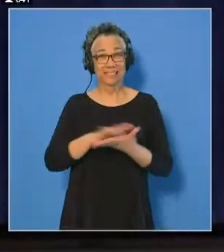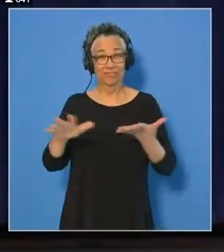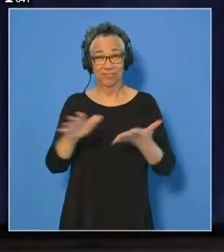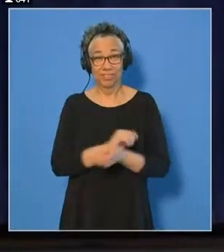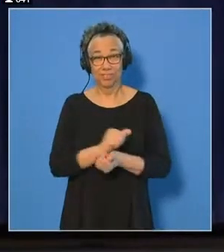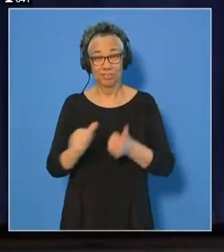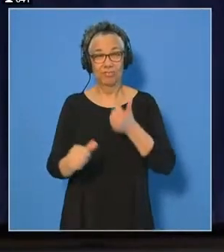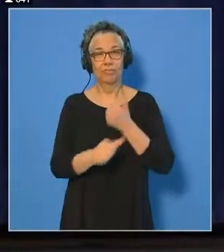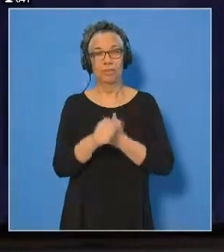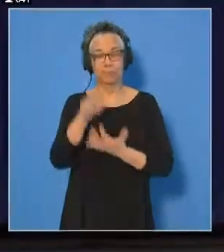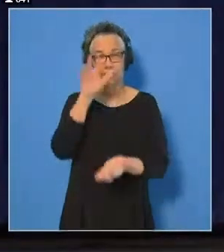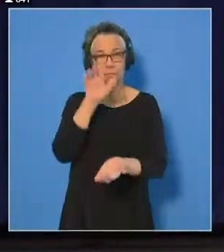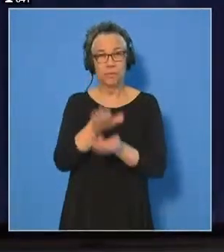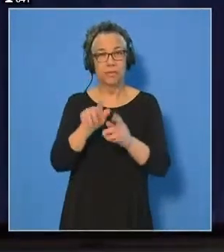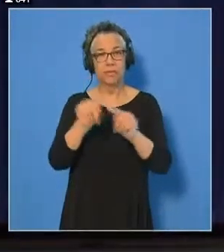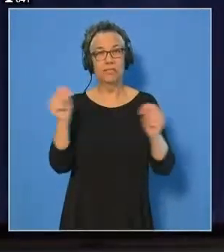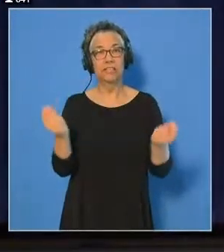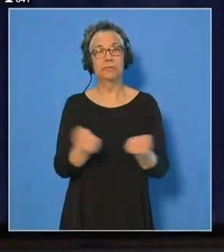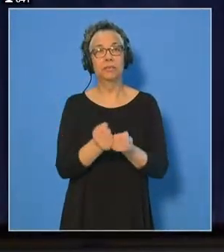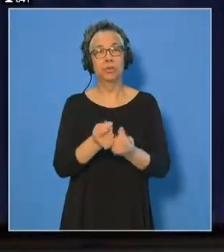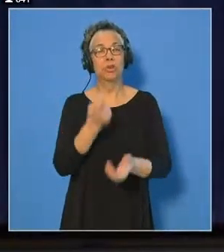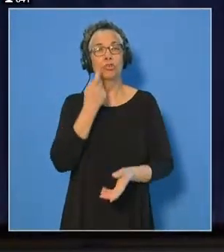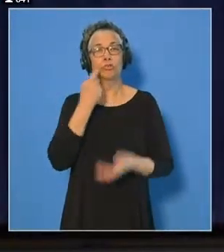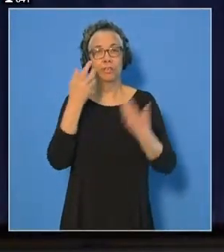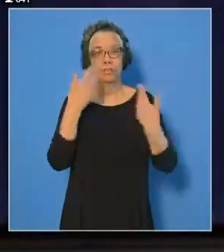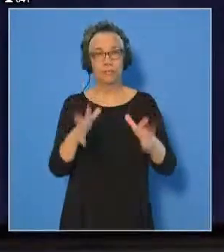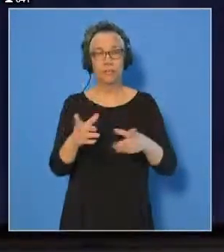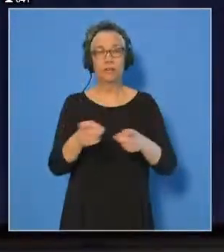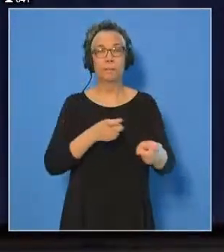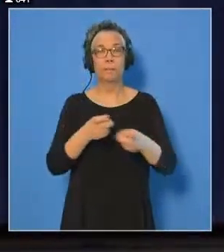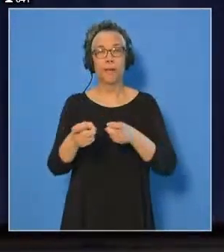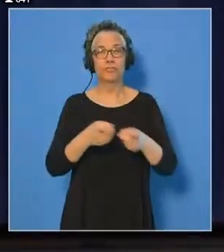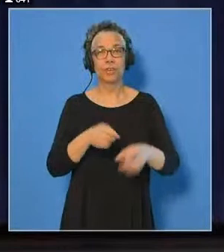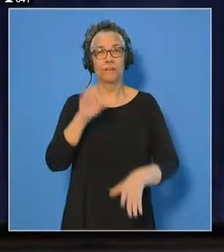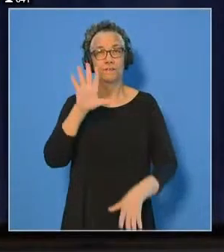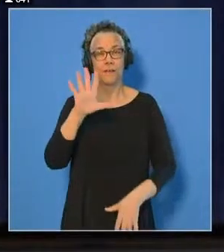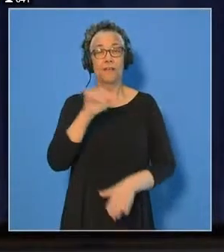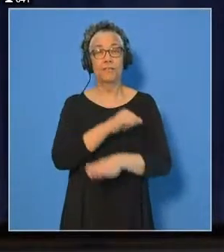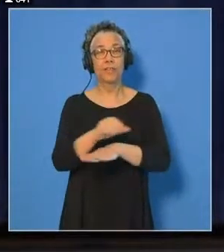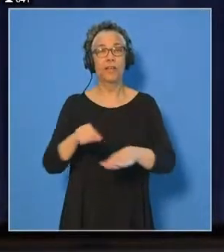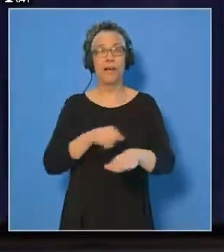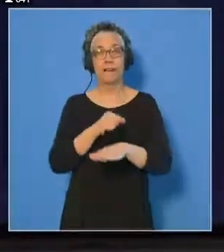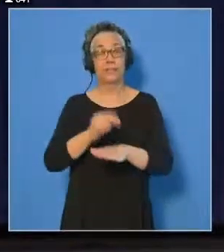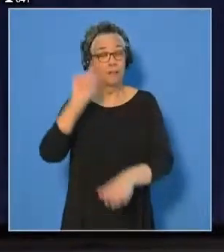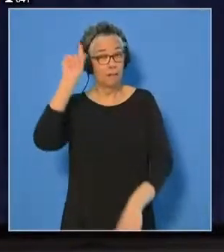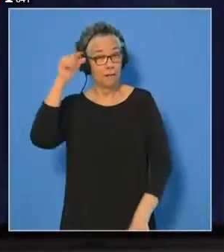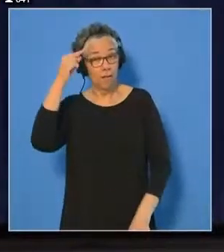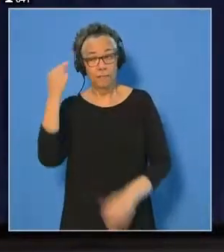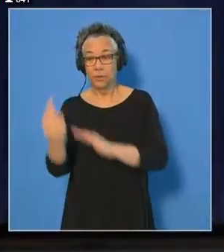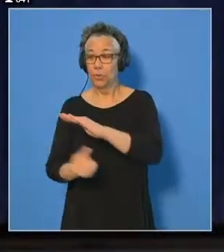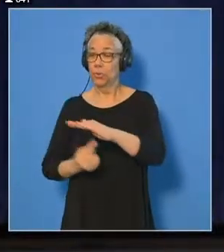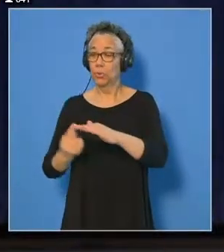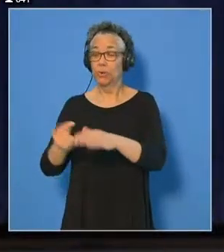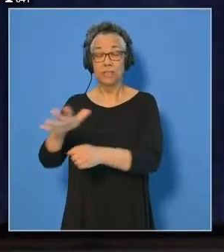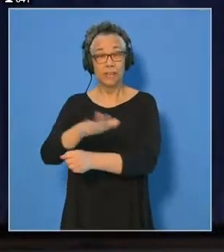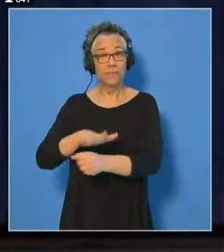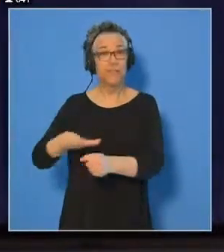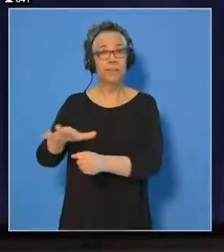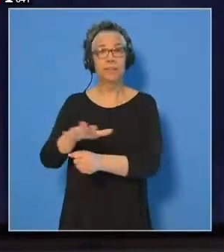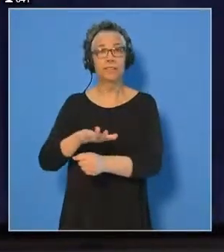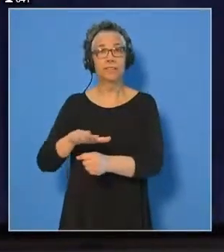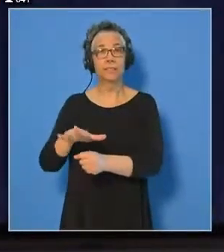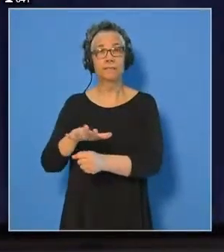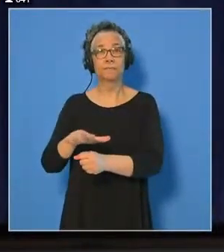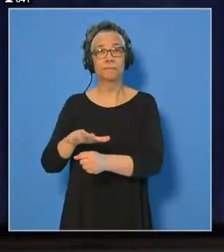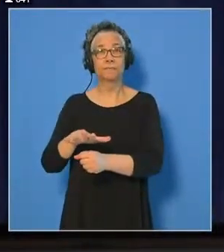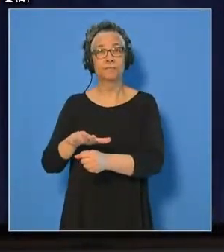reduction and mitigation team have recently completed managing 5 of the island's government quarantine facilities.